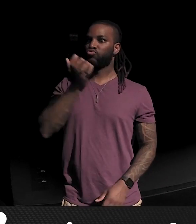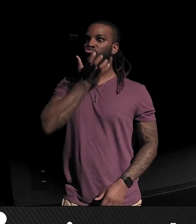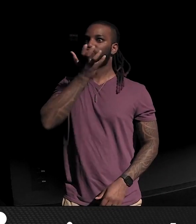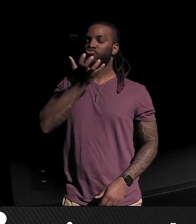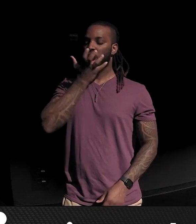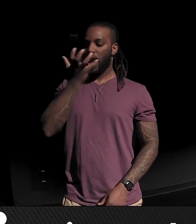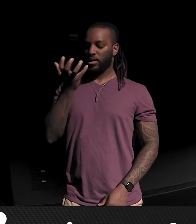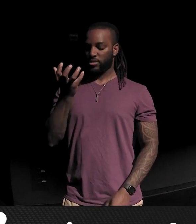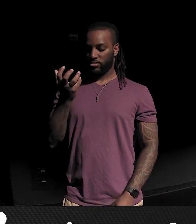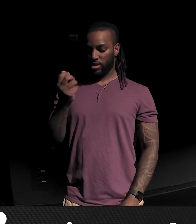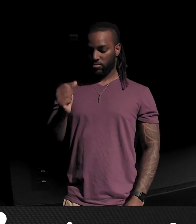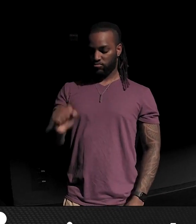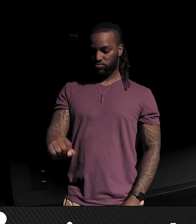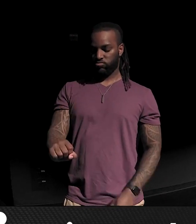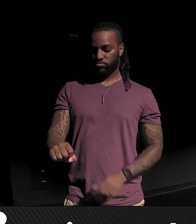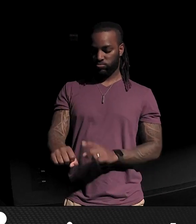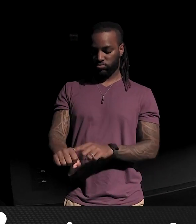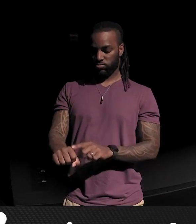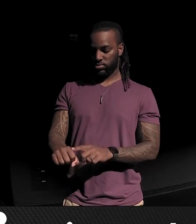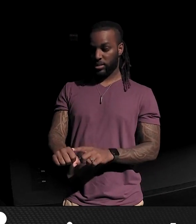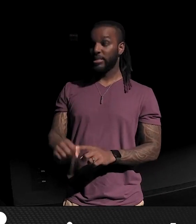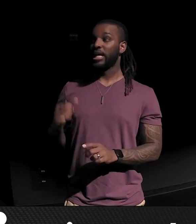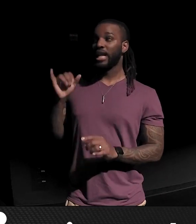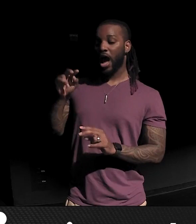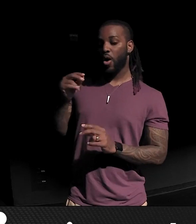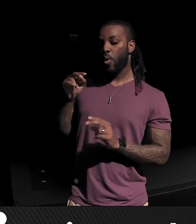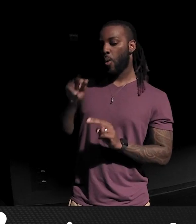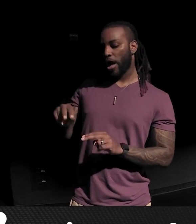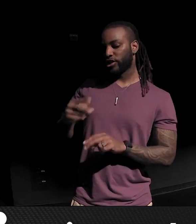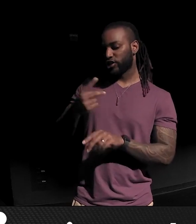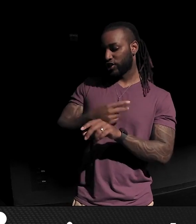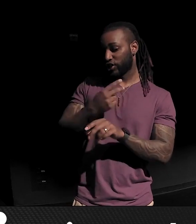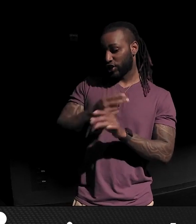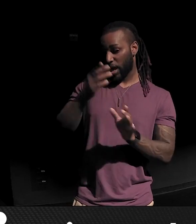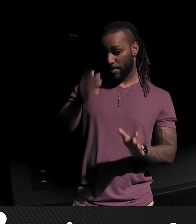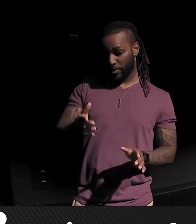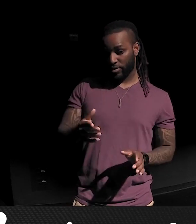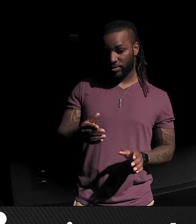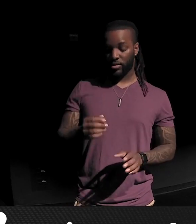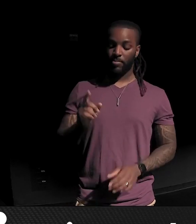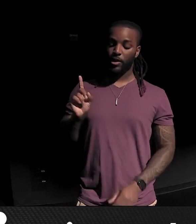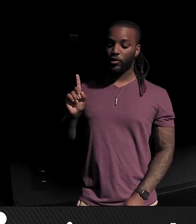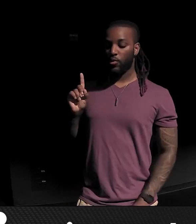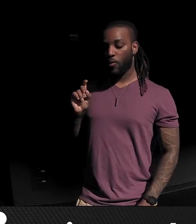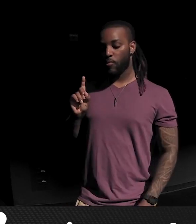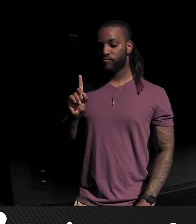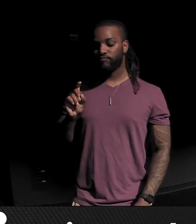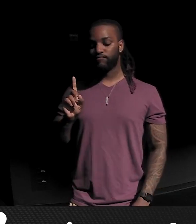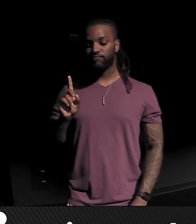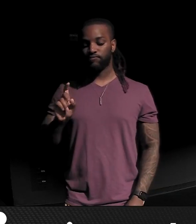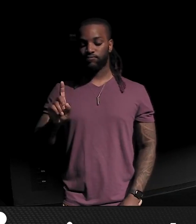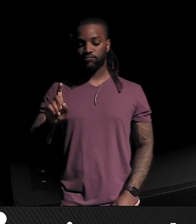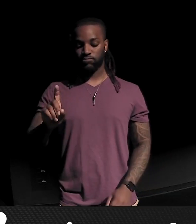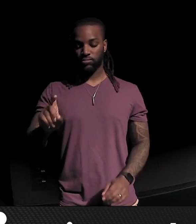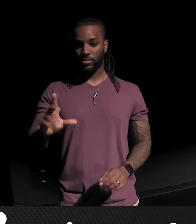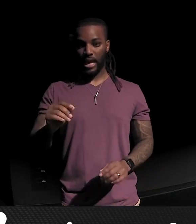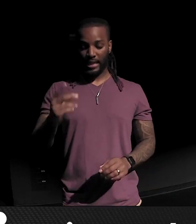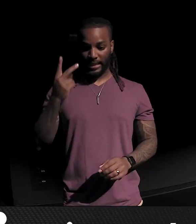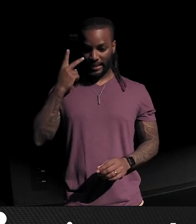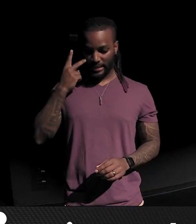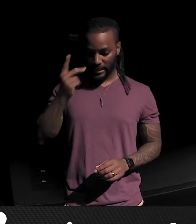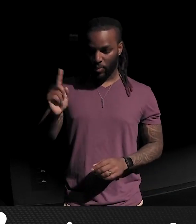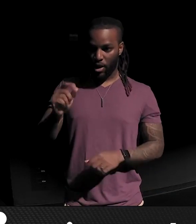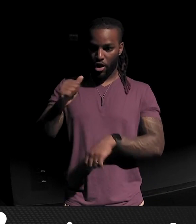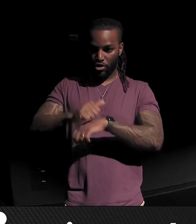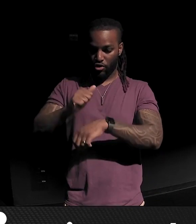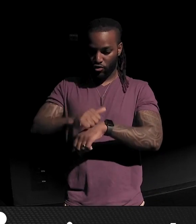fist. And he said, now watch the shepherd. The shepherd is walking along the path of righteousness, and it can see where the rocks are